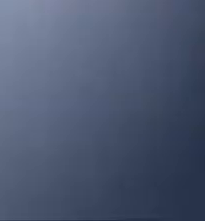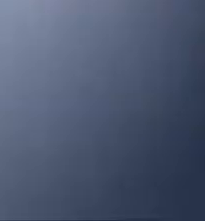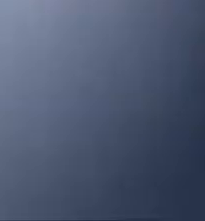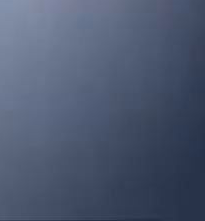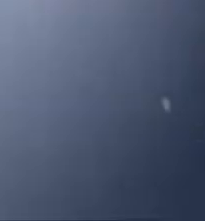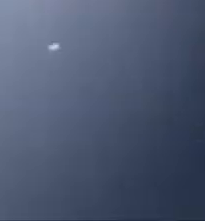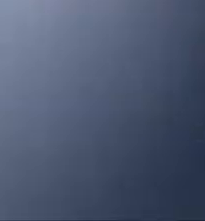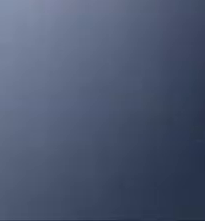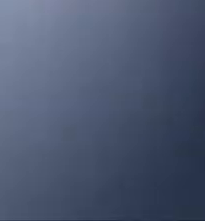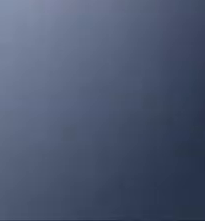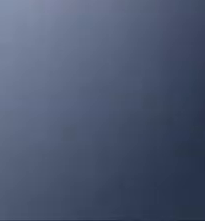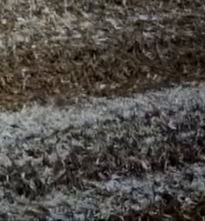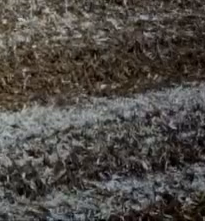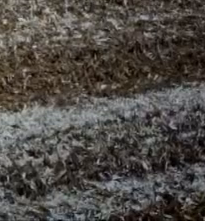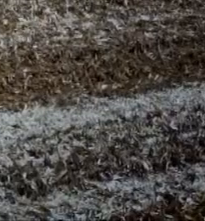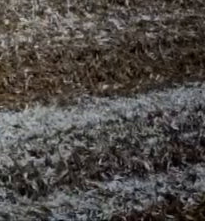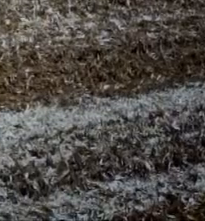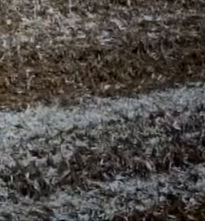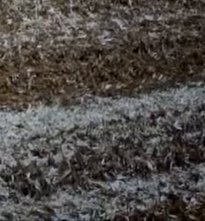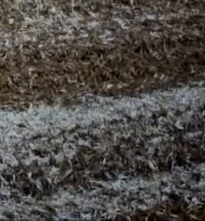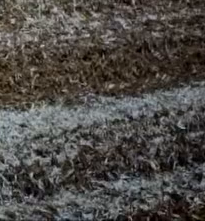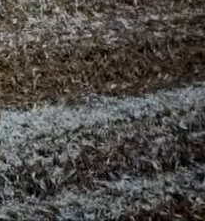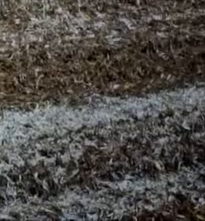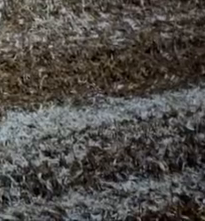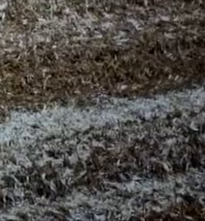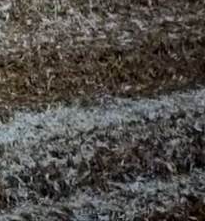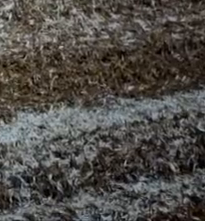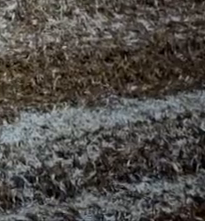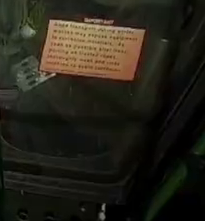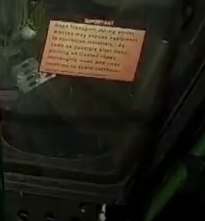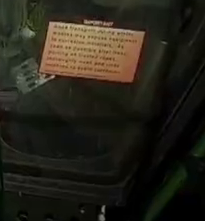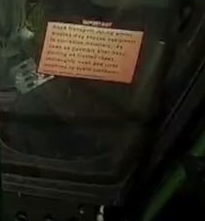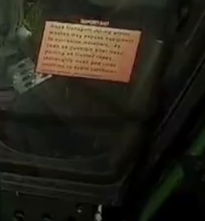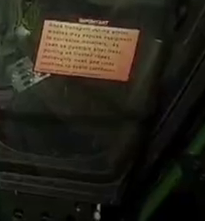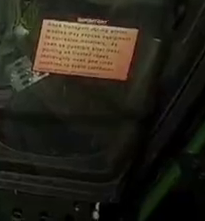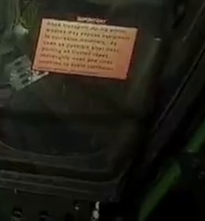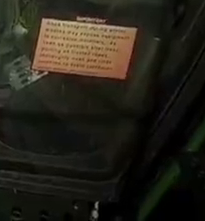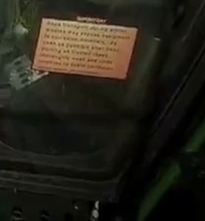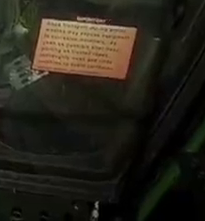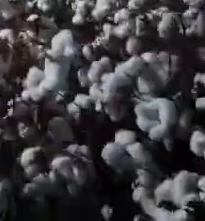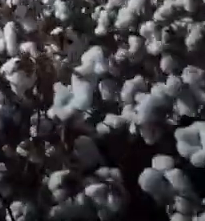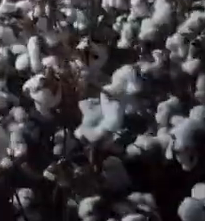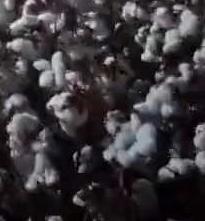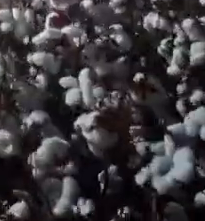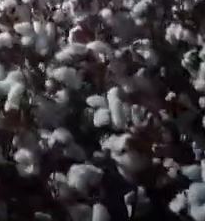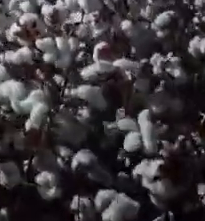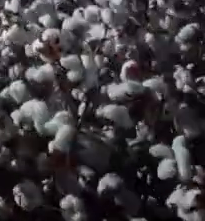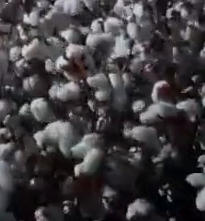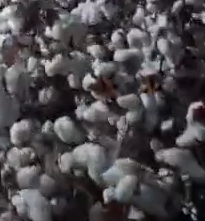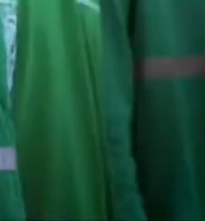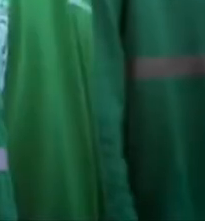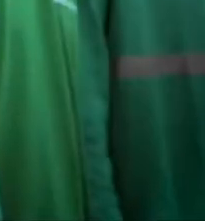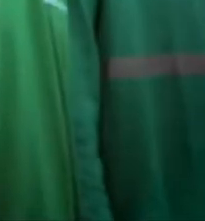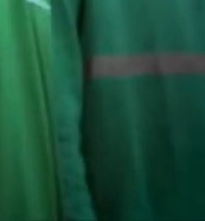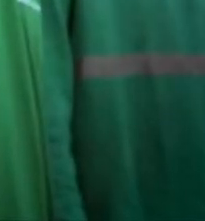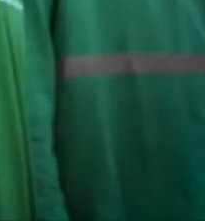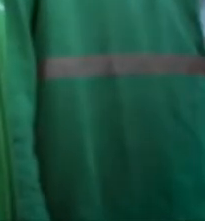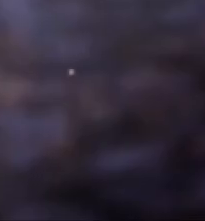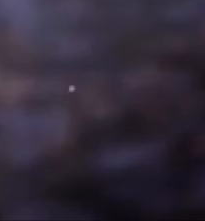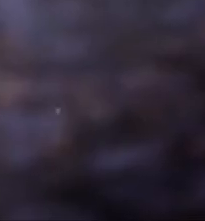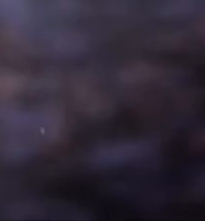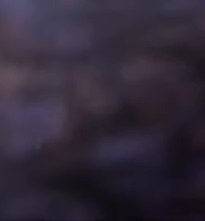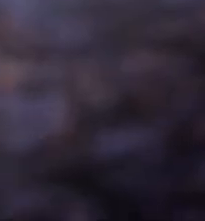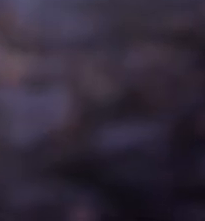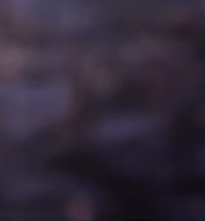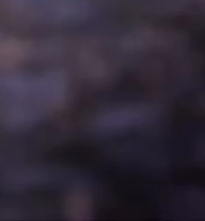a year. At every harvest, yield limits are tested,